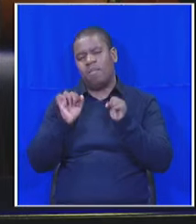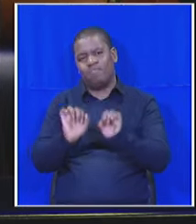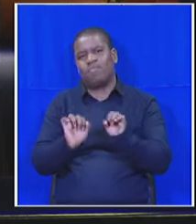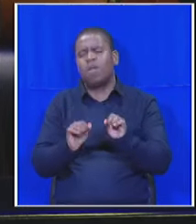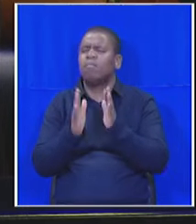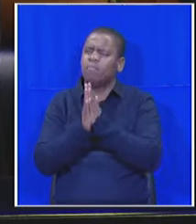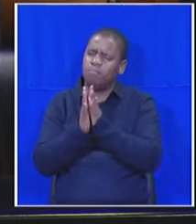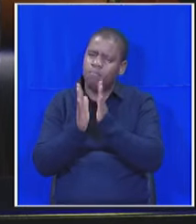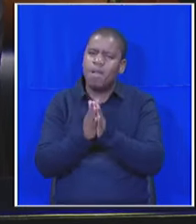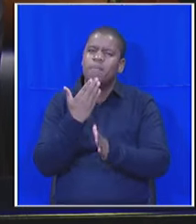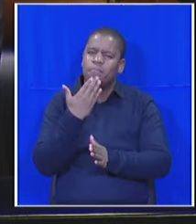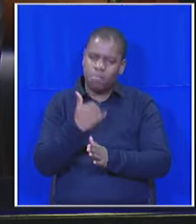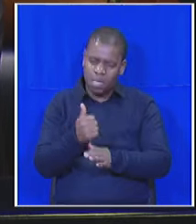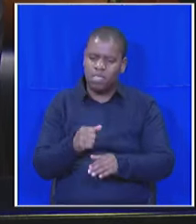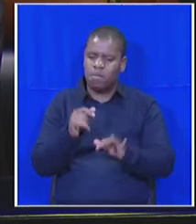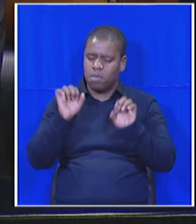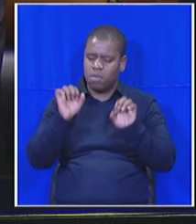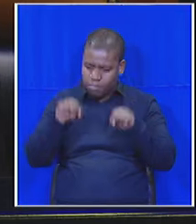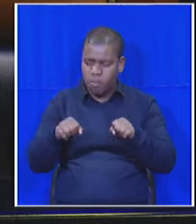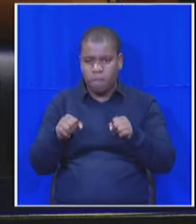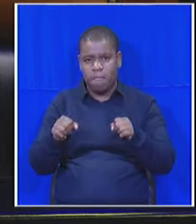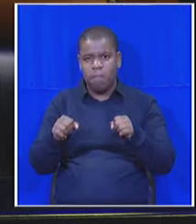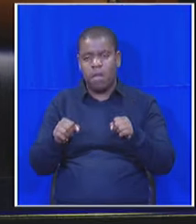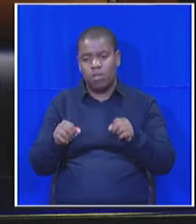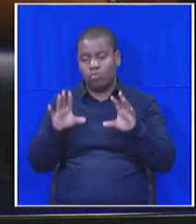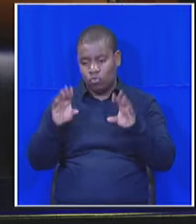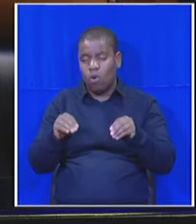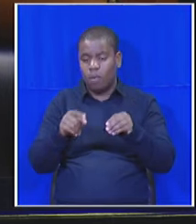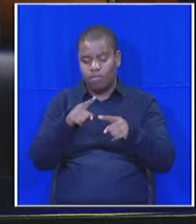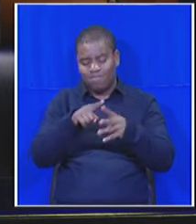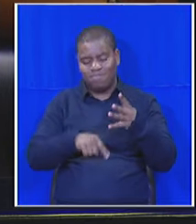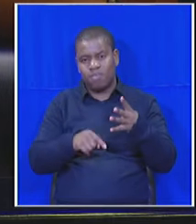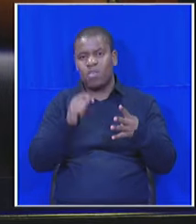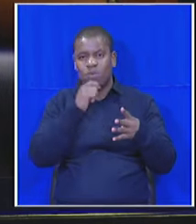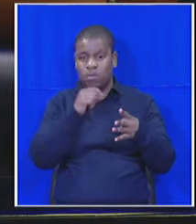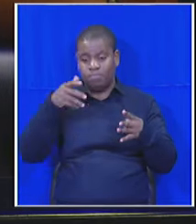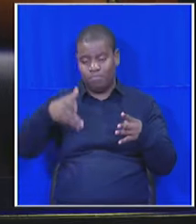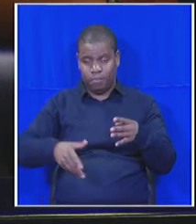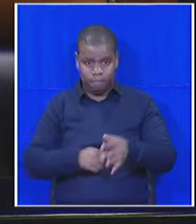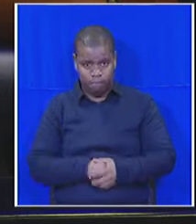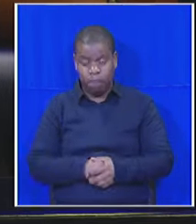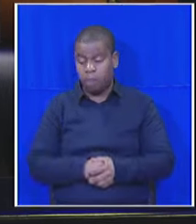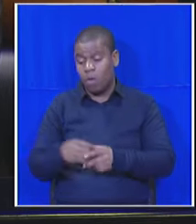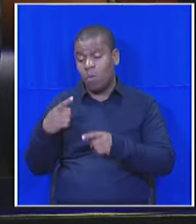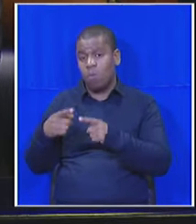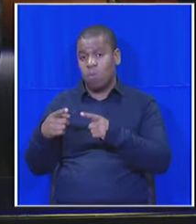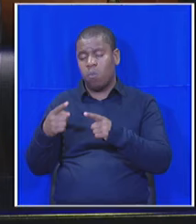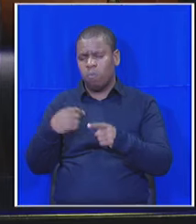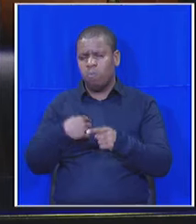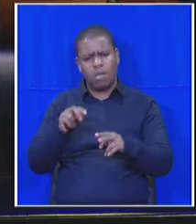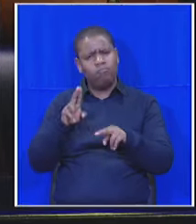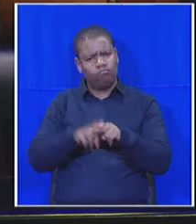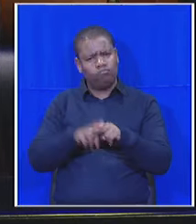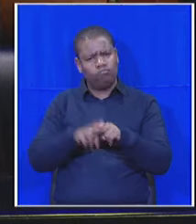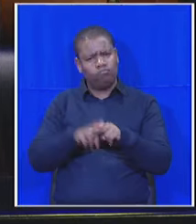of words that can be deemed offensive or gestures even. And other things that I've observed here from where I'm sitting this